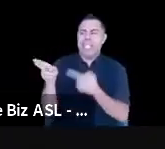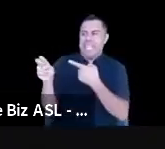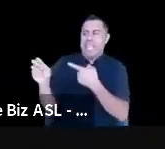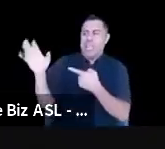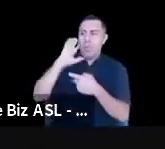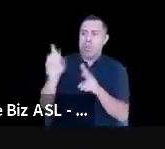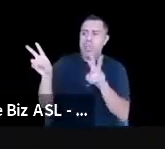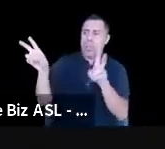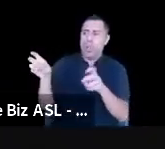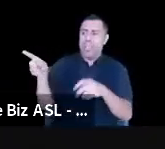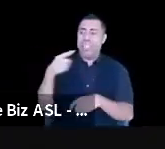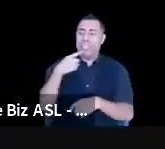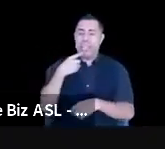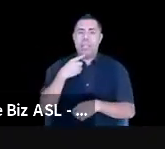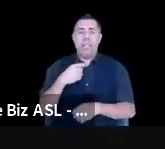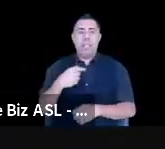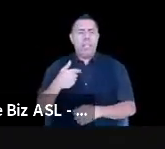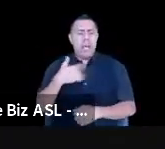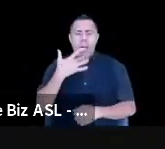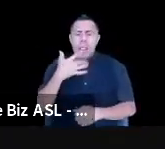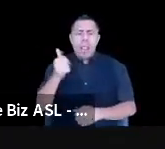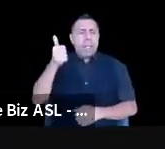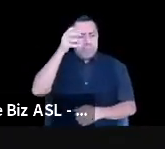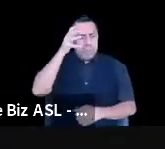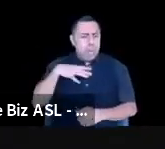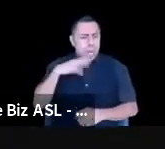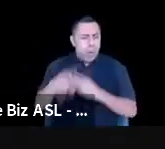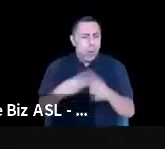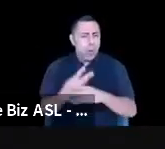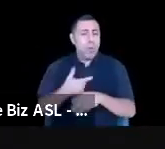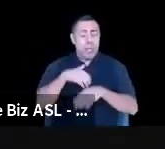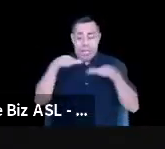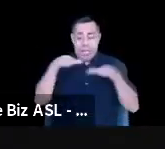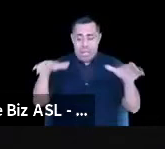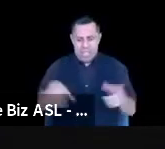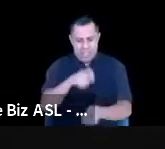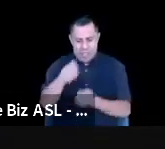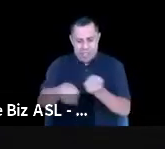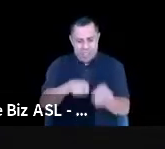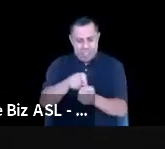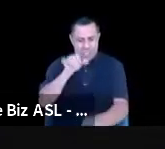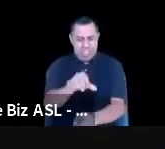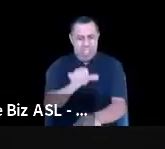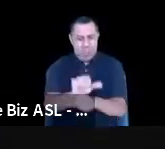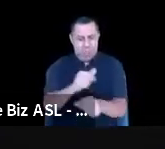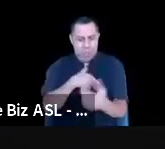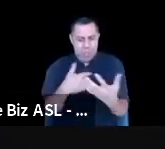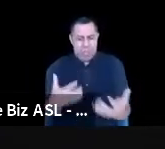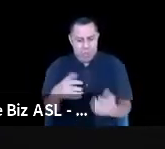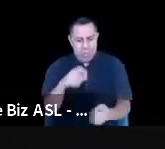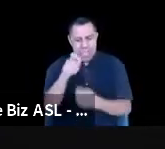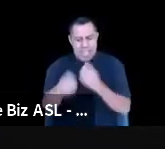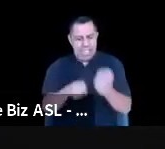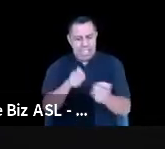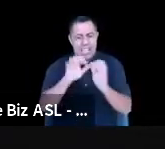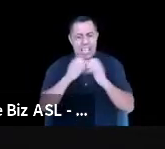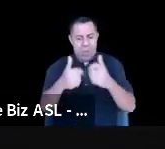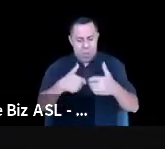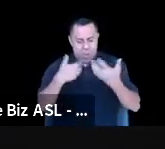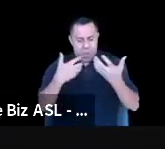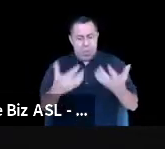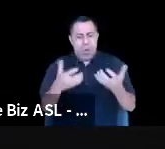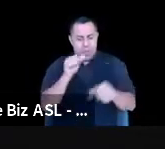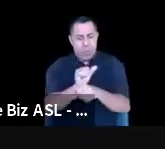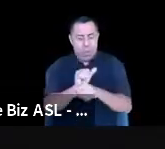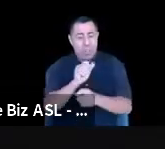am the luckiest man in the world. I'm doing exactly the work I want to do in exactly the way I want to do it with the people